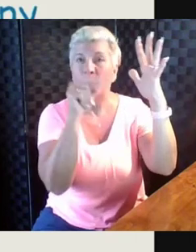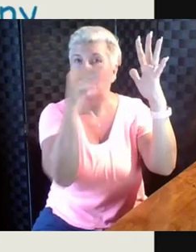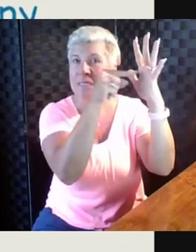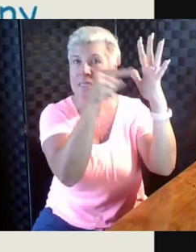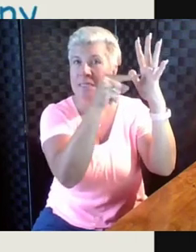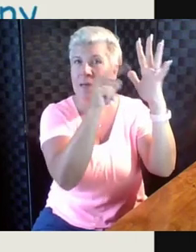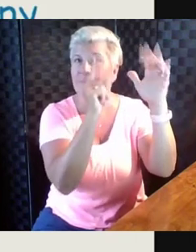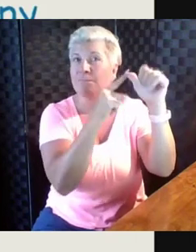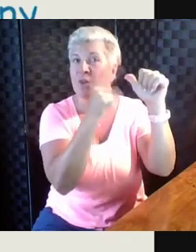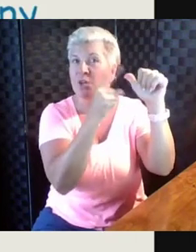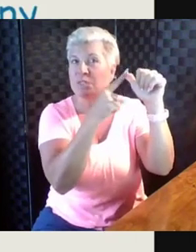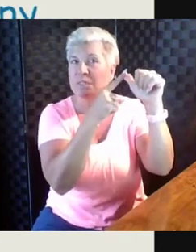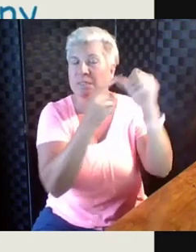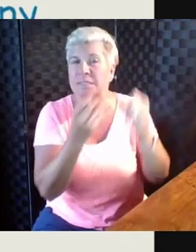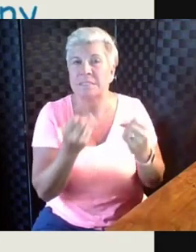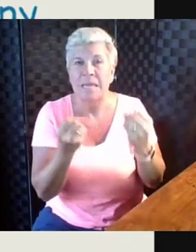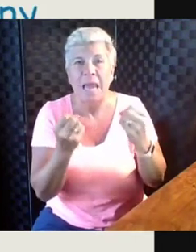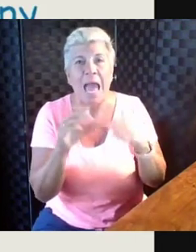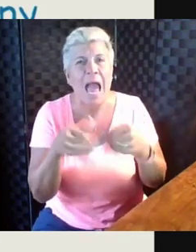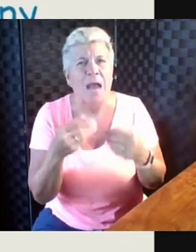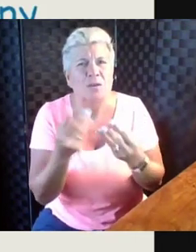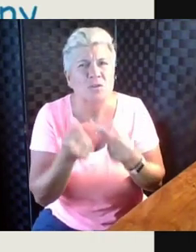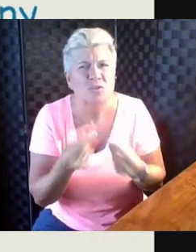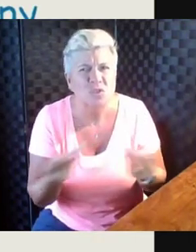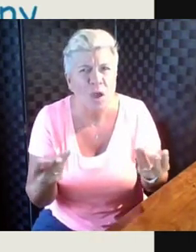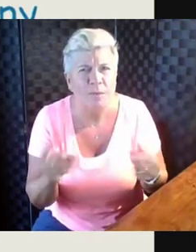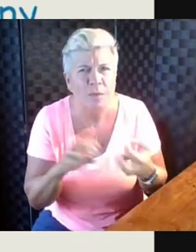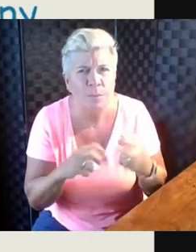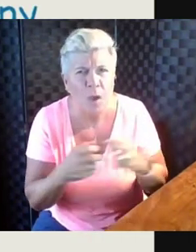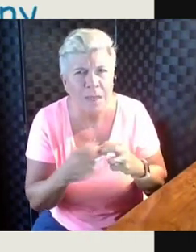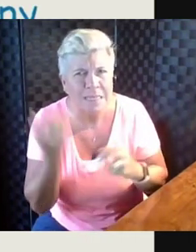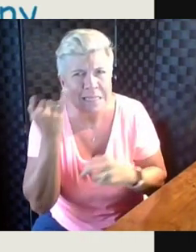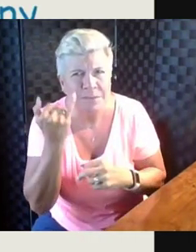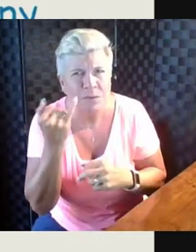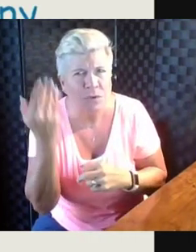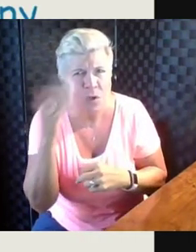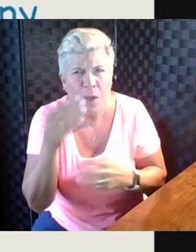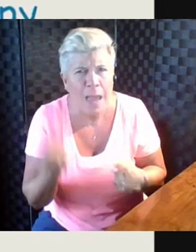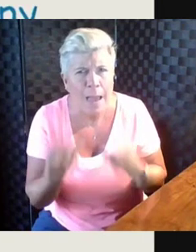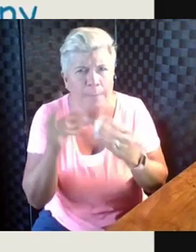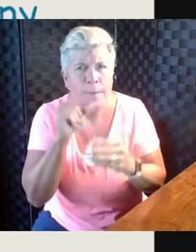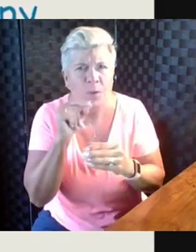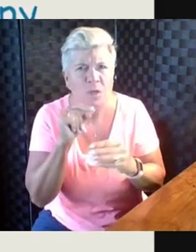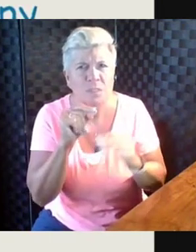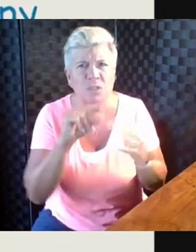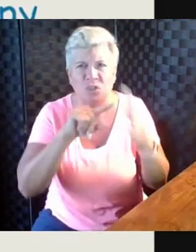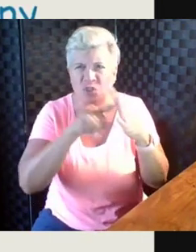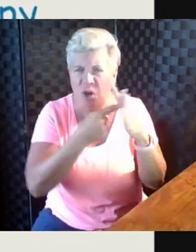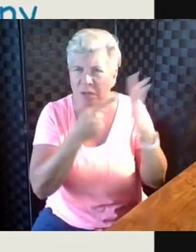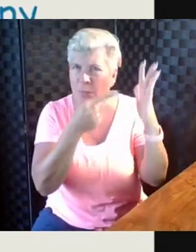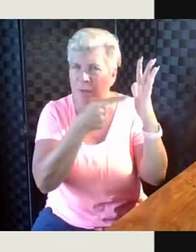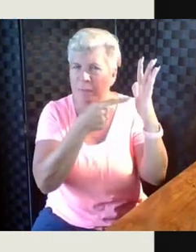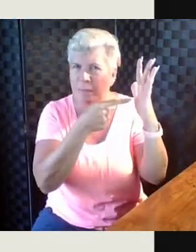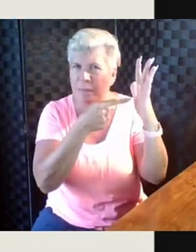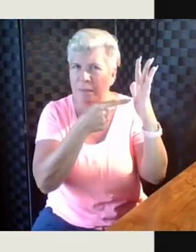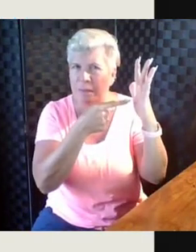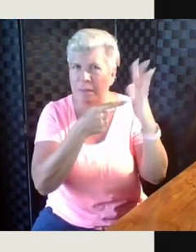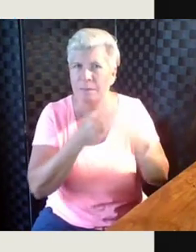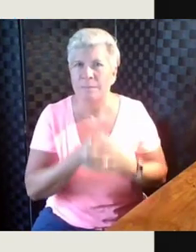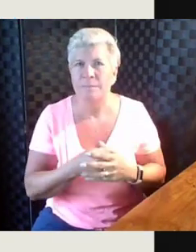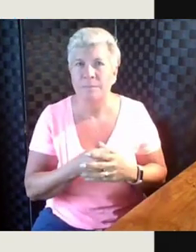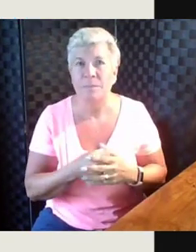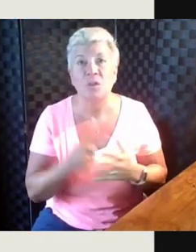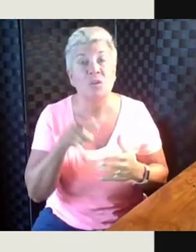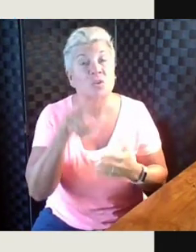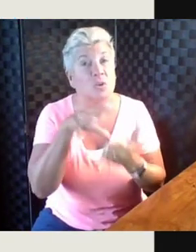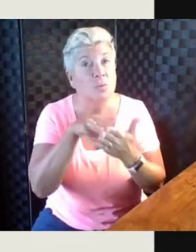in the tree at first? How do you solve this problem if you don't know how many birds you started with? In